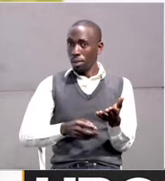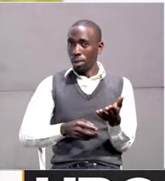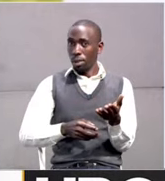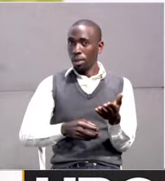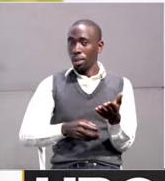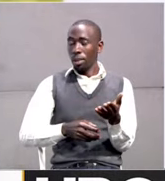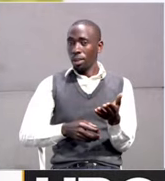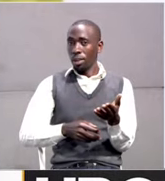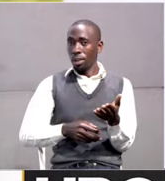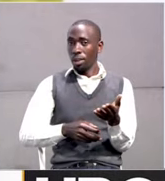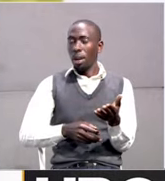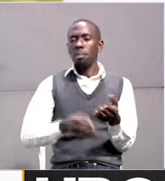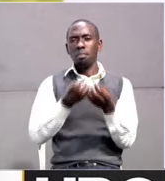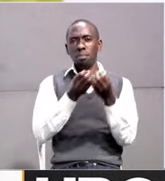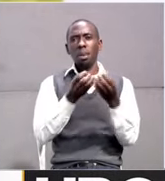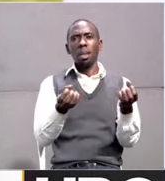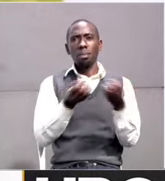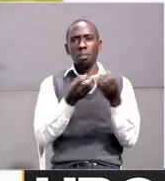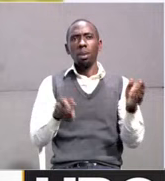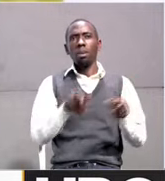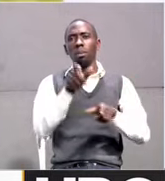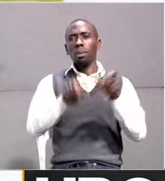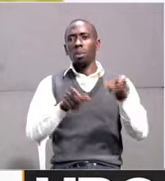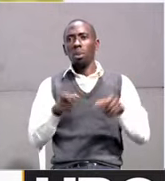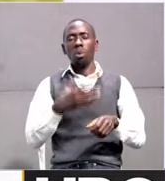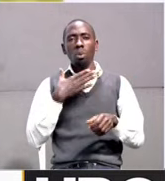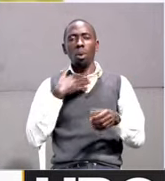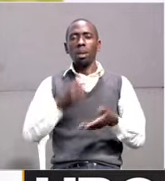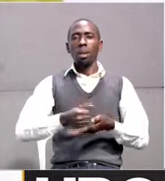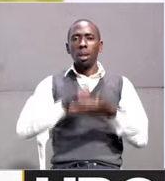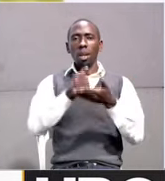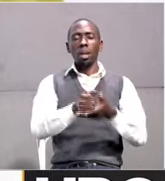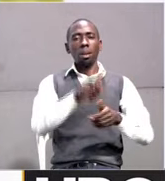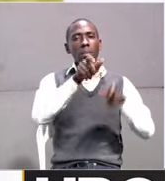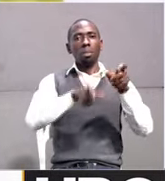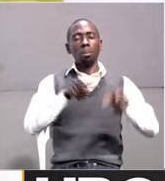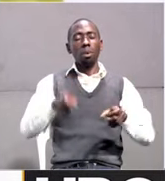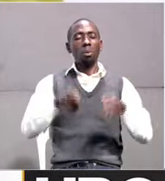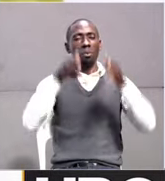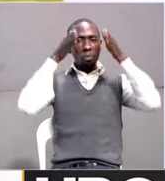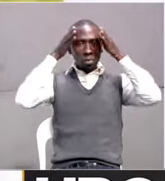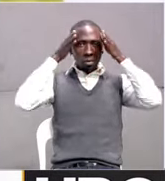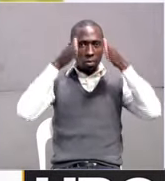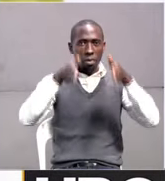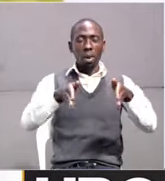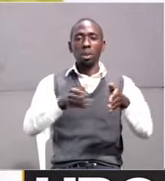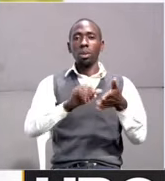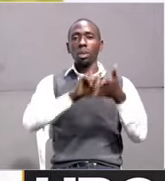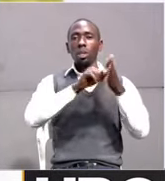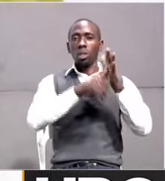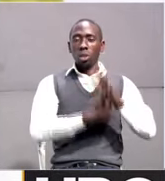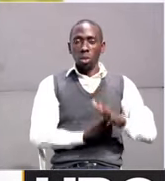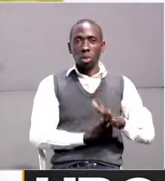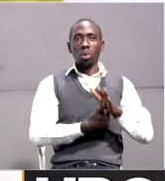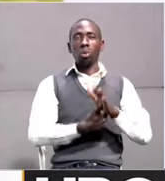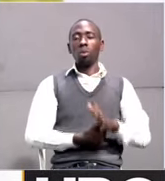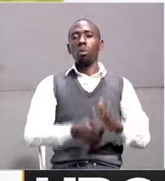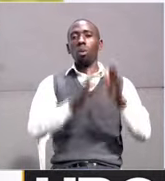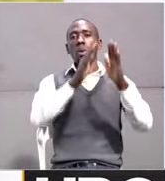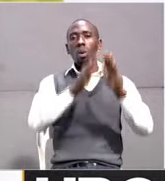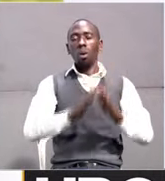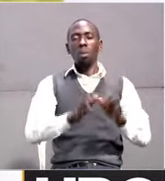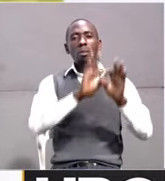that many of the people who want to help the people concentrate on the issue of